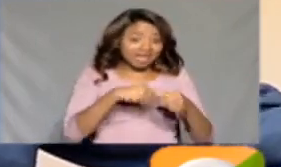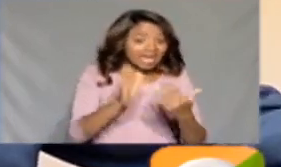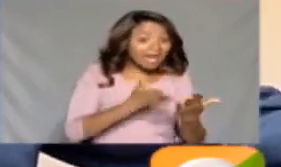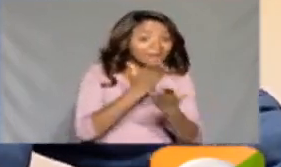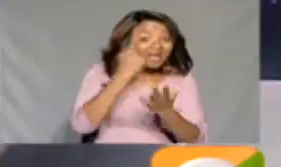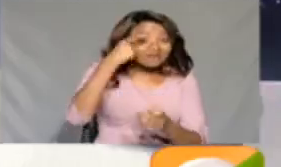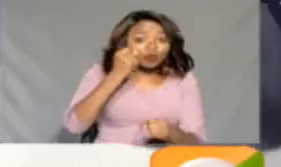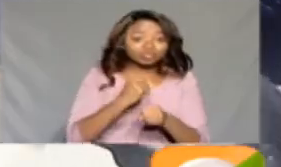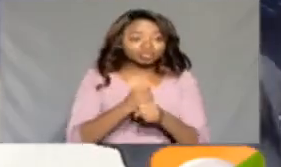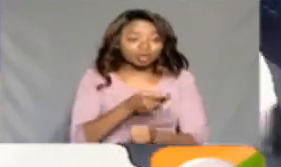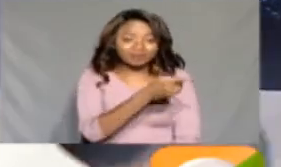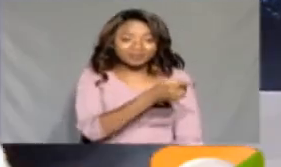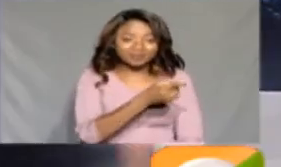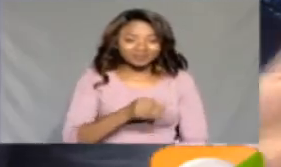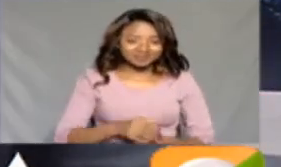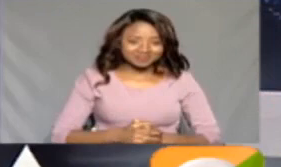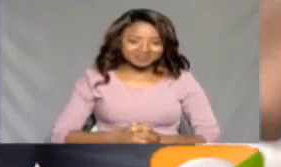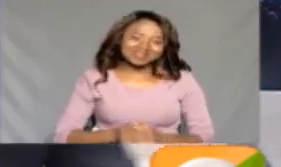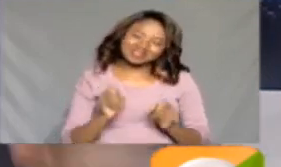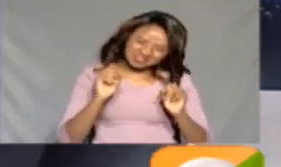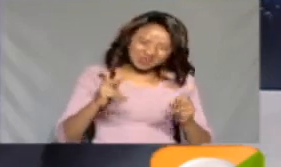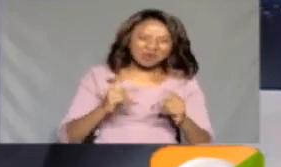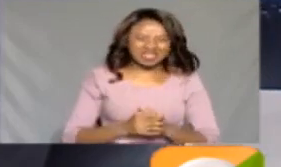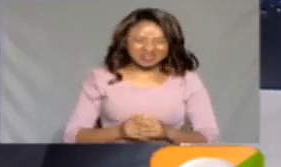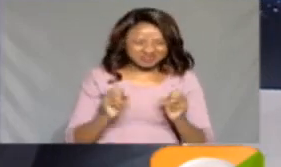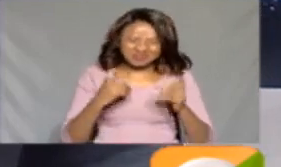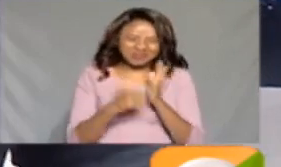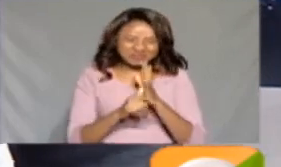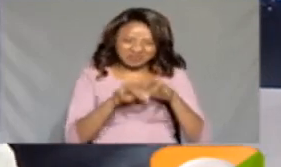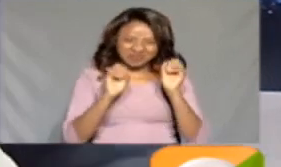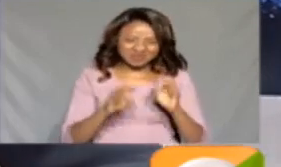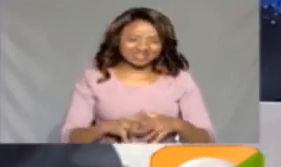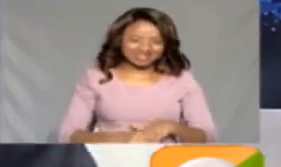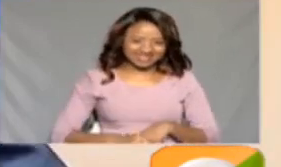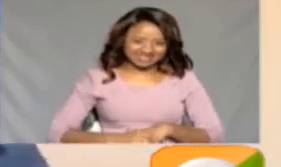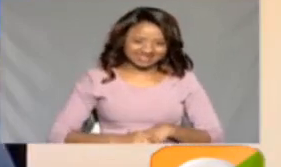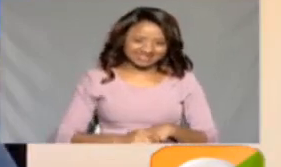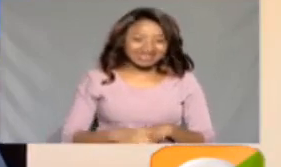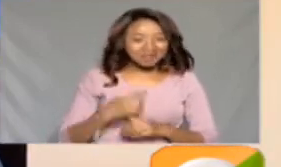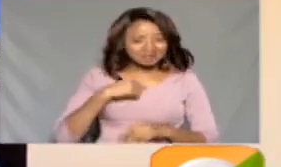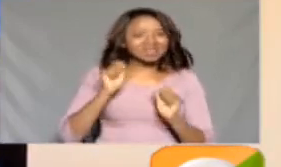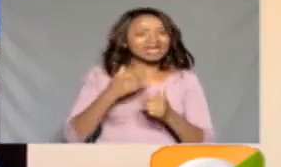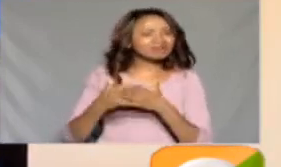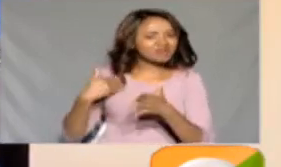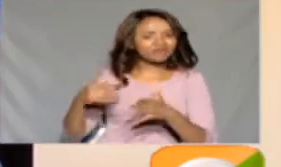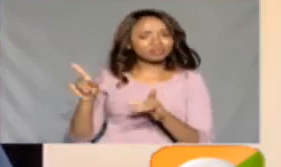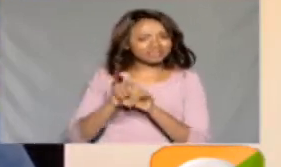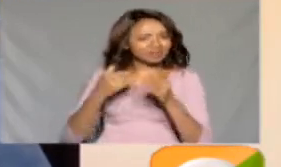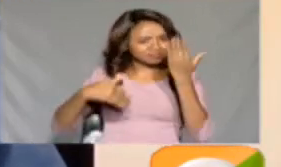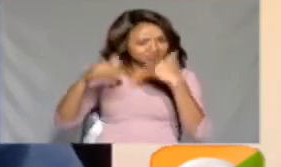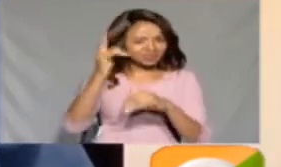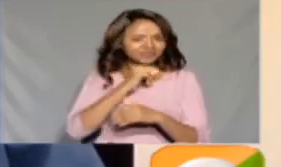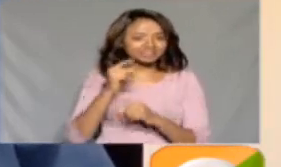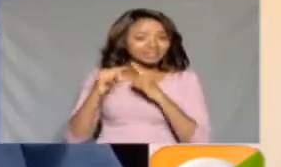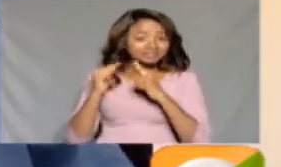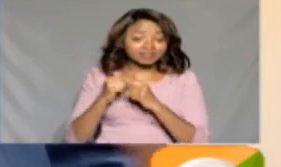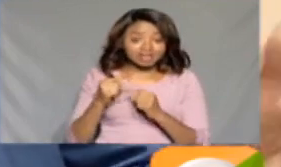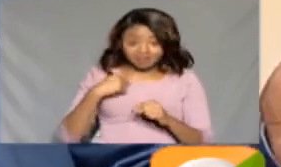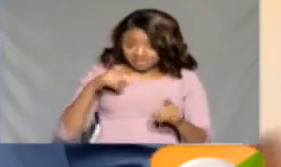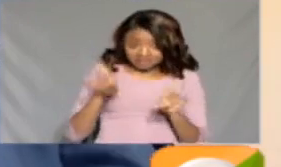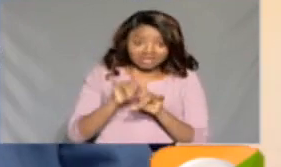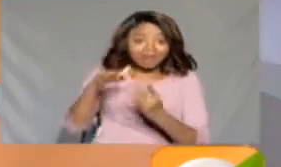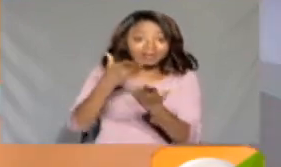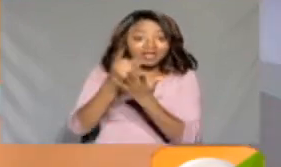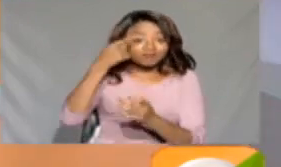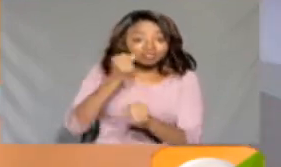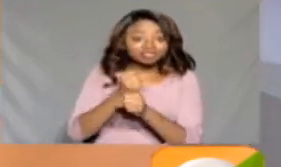job. Here? Yes. Why not? You're more than welcome. I've done it before. You're more than welcome. I could also apply for your job. Yeah, of